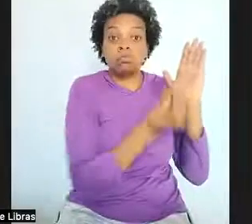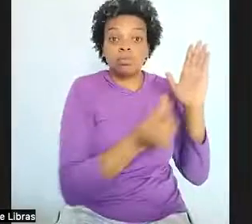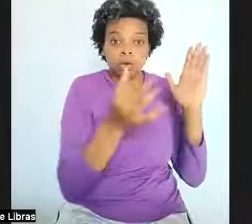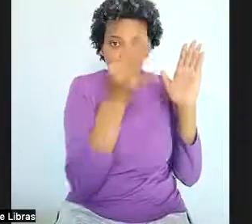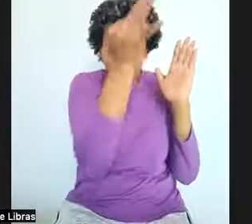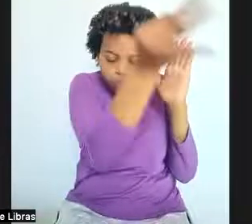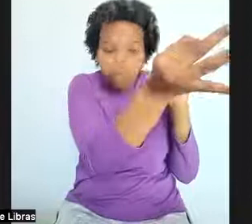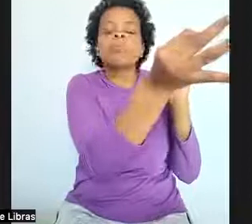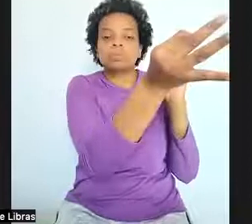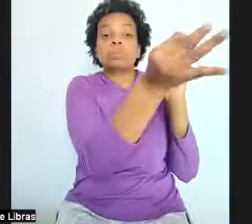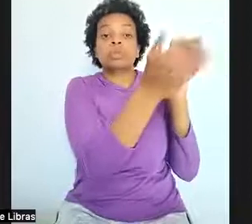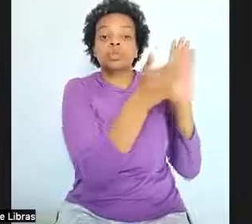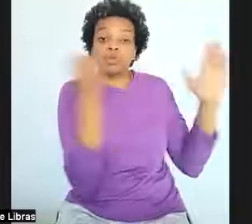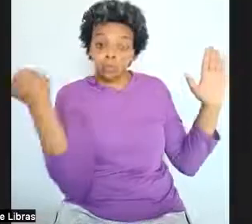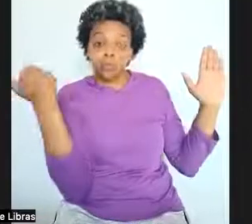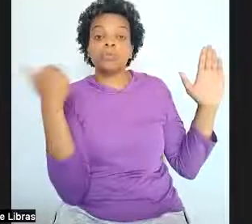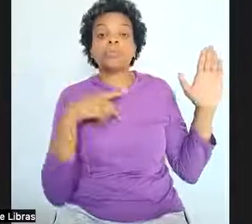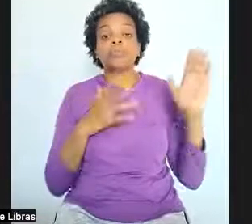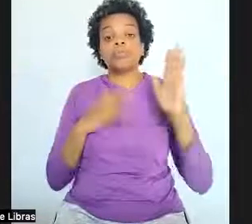the endangered species list,